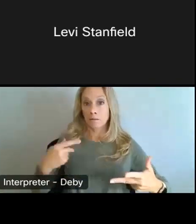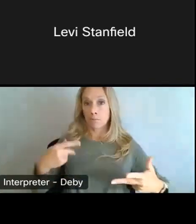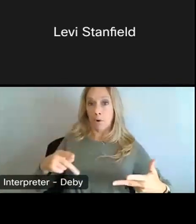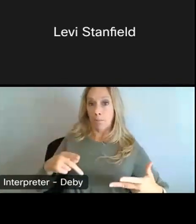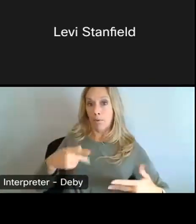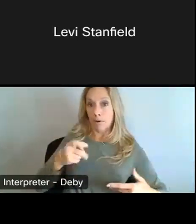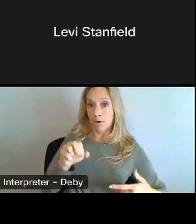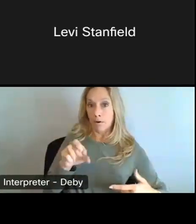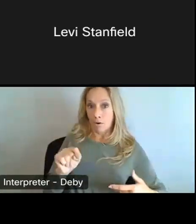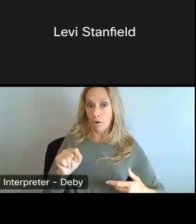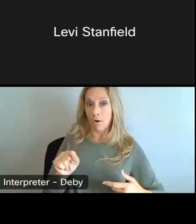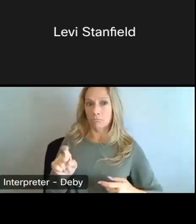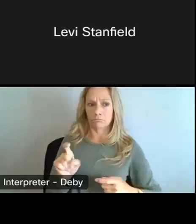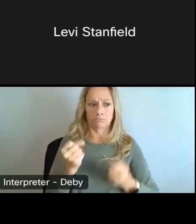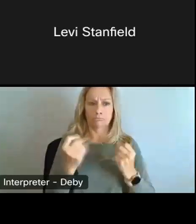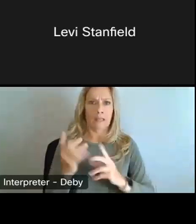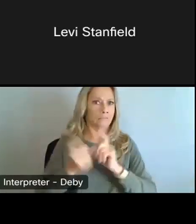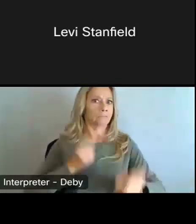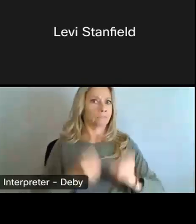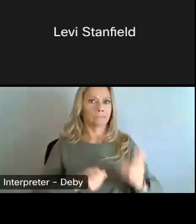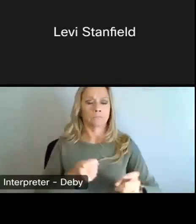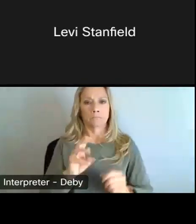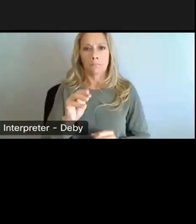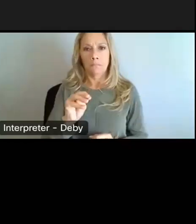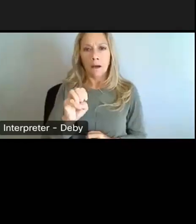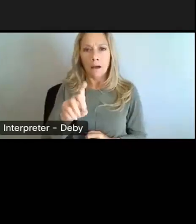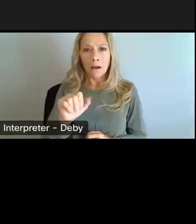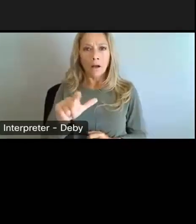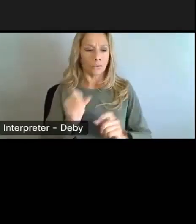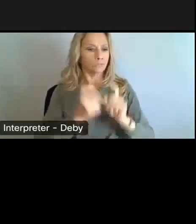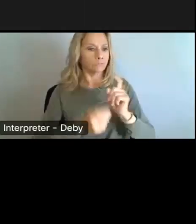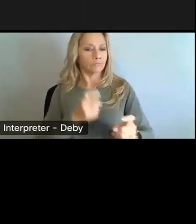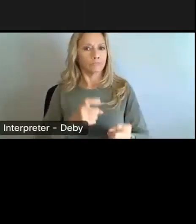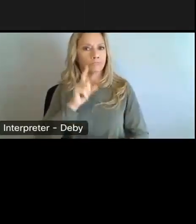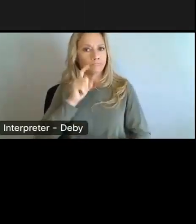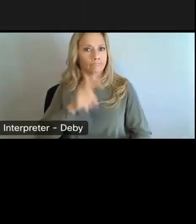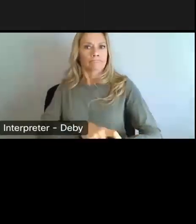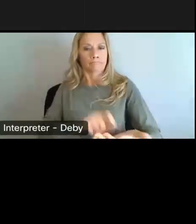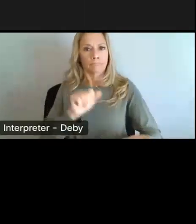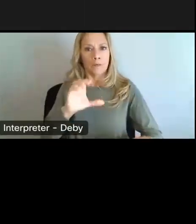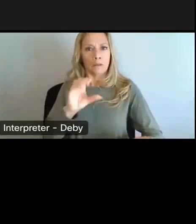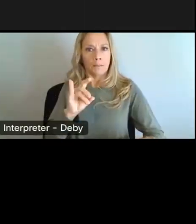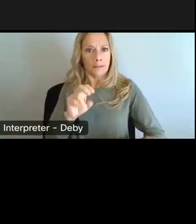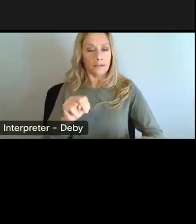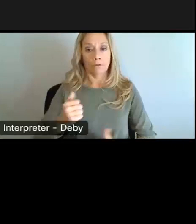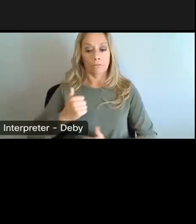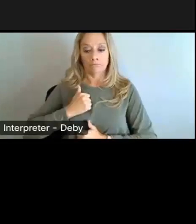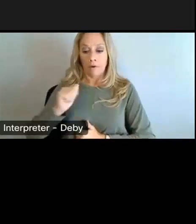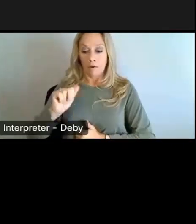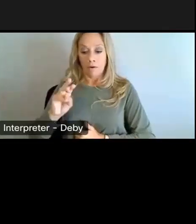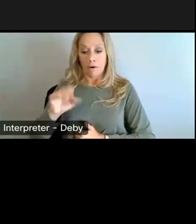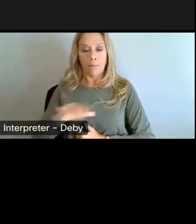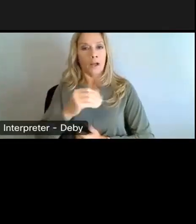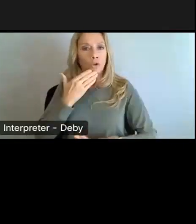has received several meritorious service medals, Army Commendation Medals, Army Achievement Medals, and Good Conduct